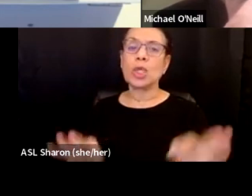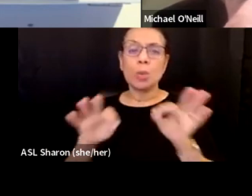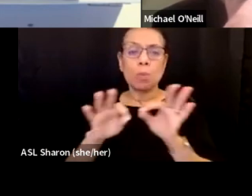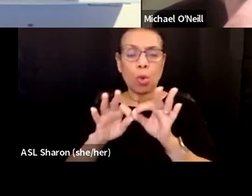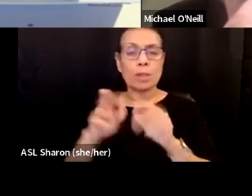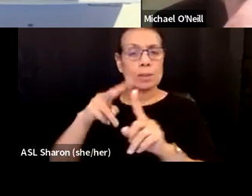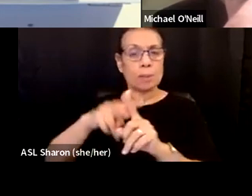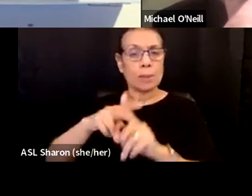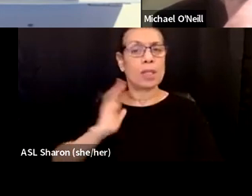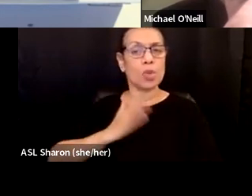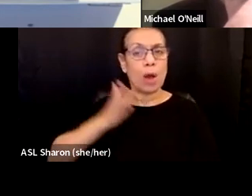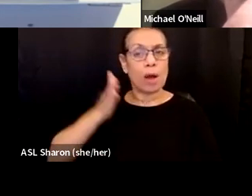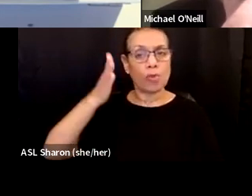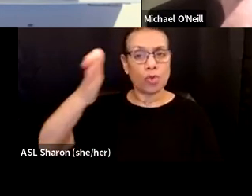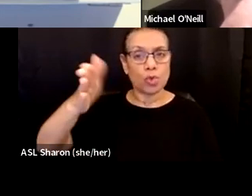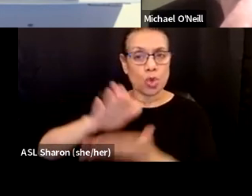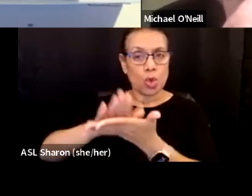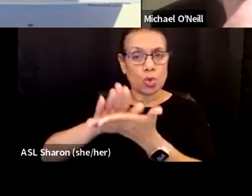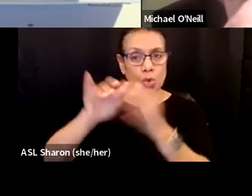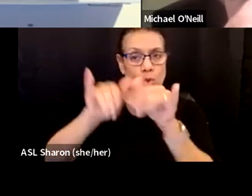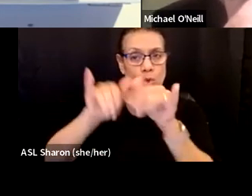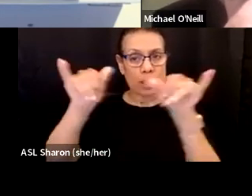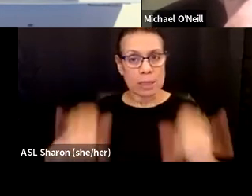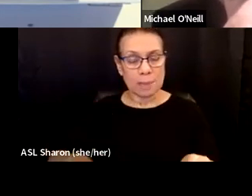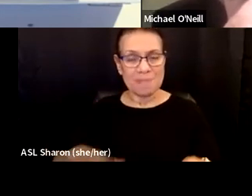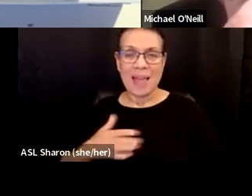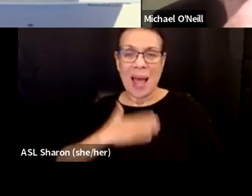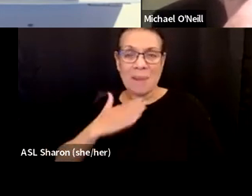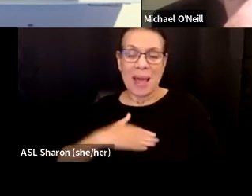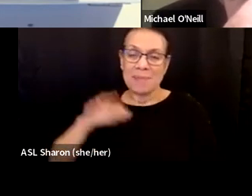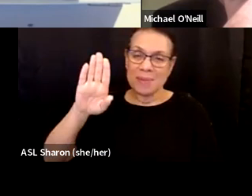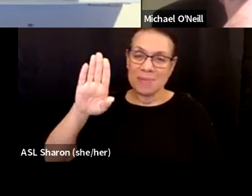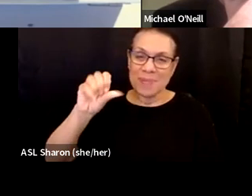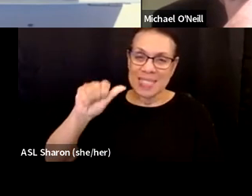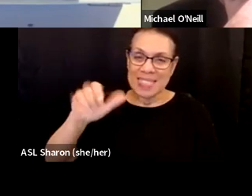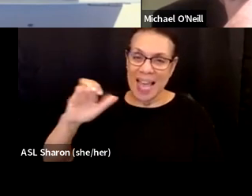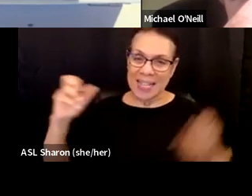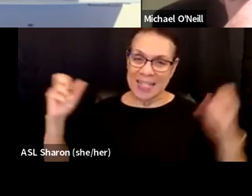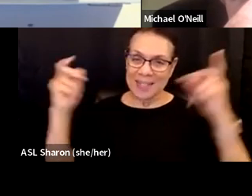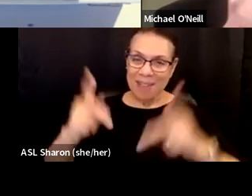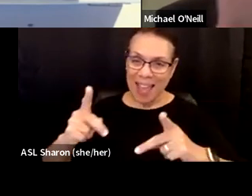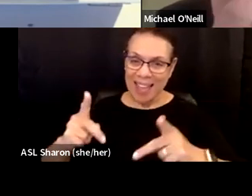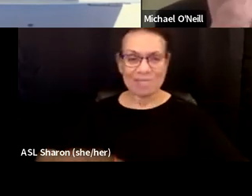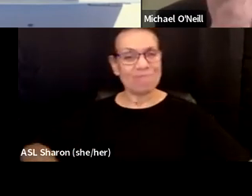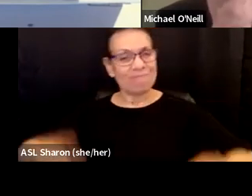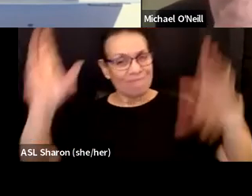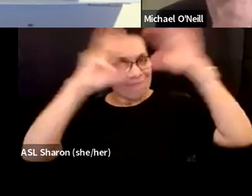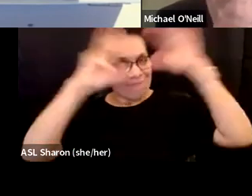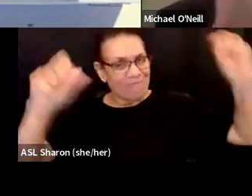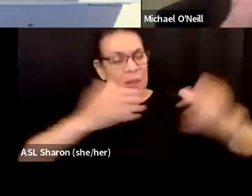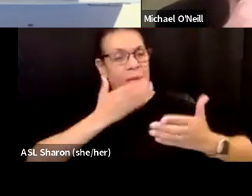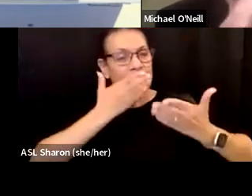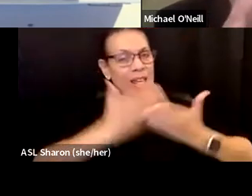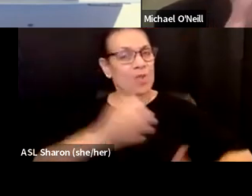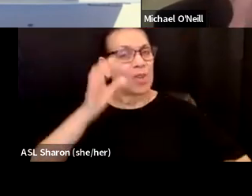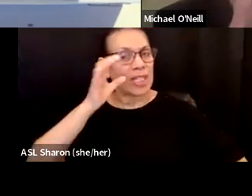school system i am thrilled that bisac is back dr castellius thank you for listening and respecting